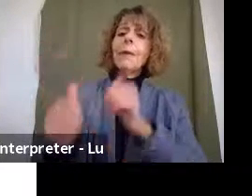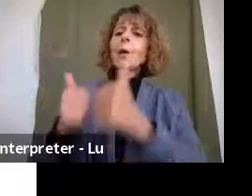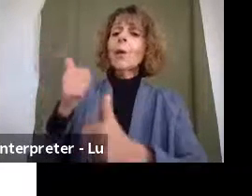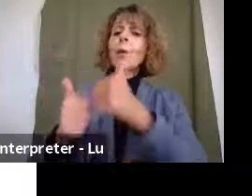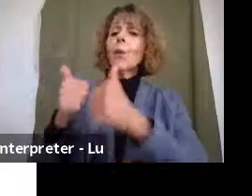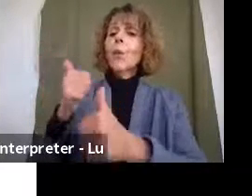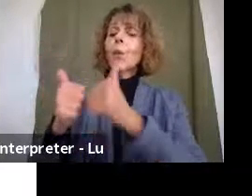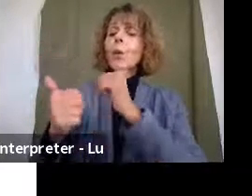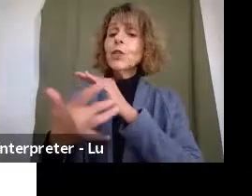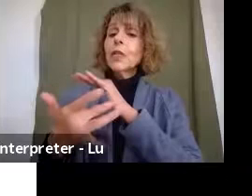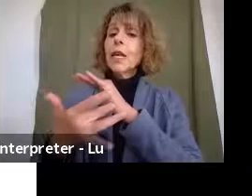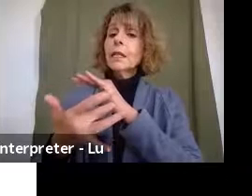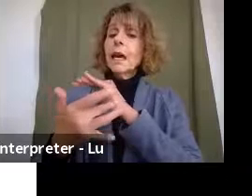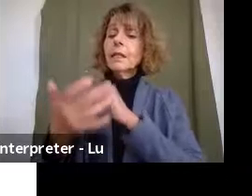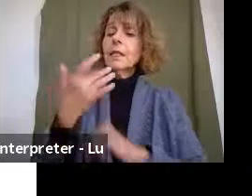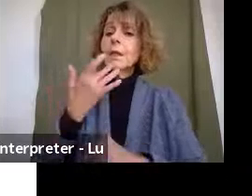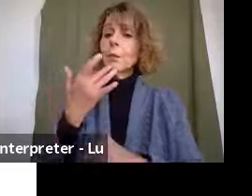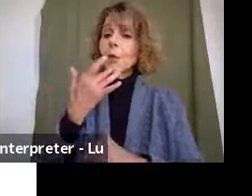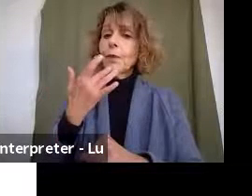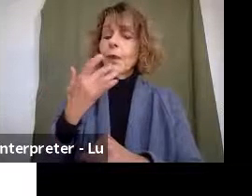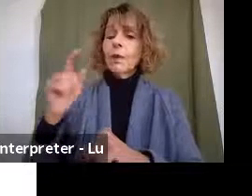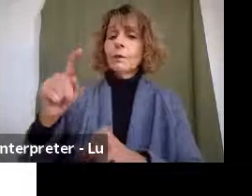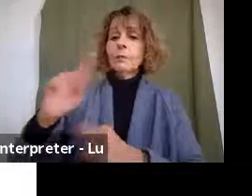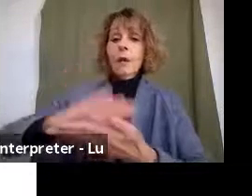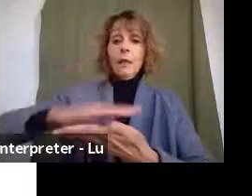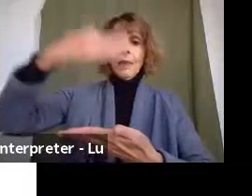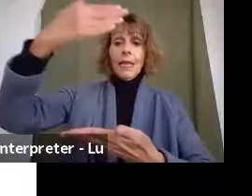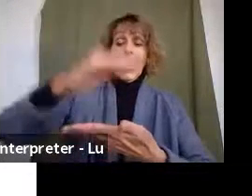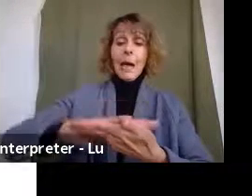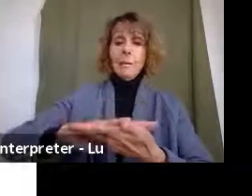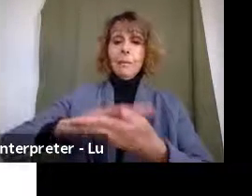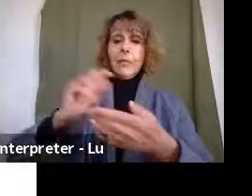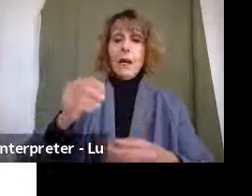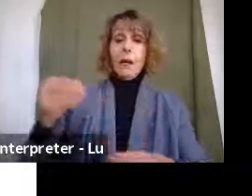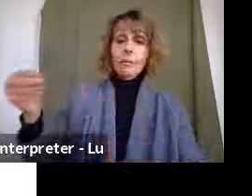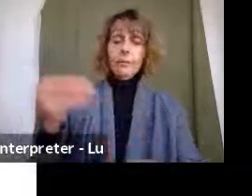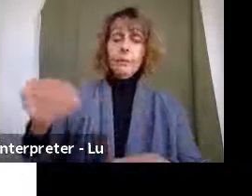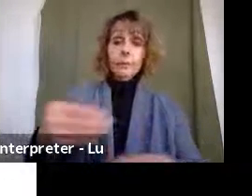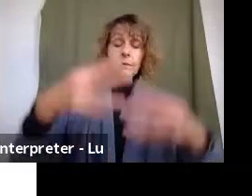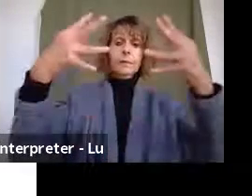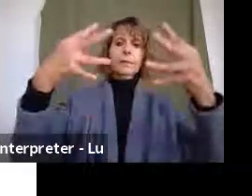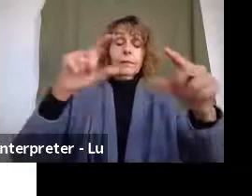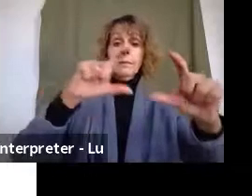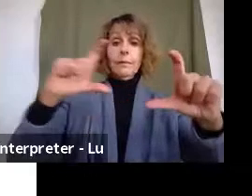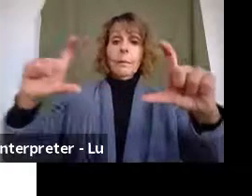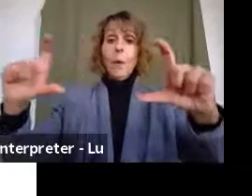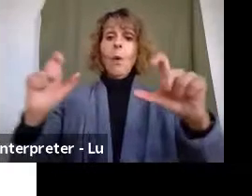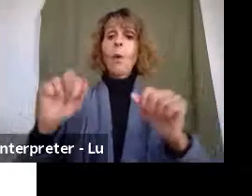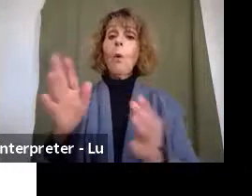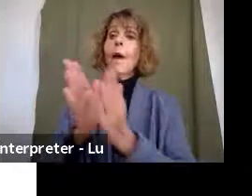on their laptop and having it read to them and then using refreshable braille.